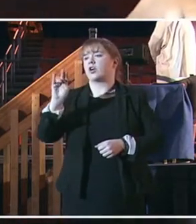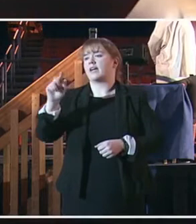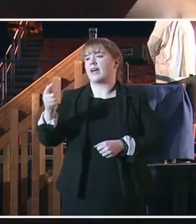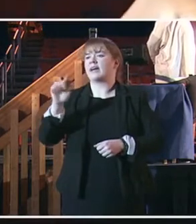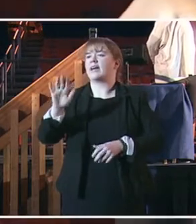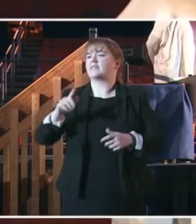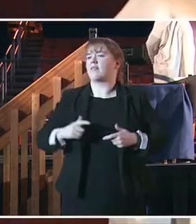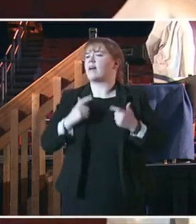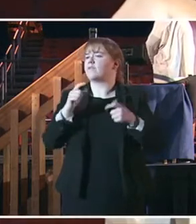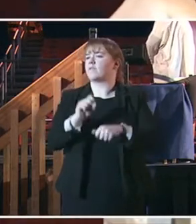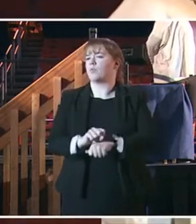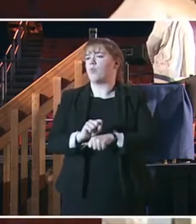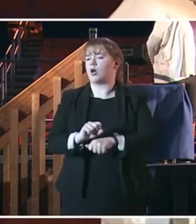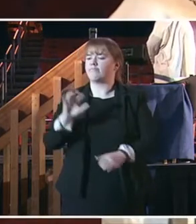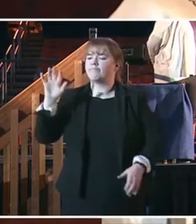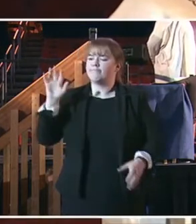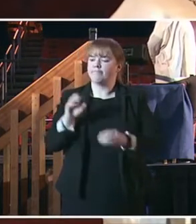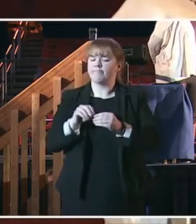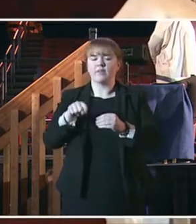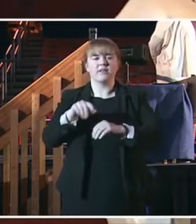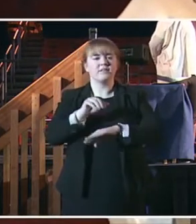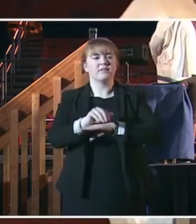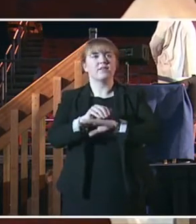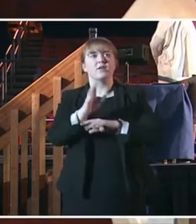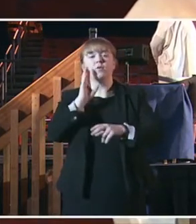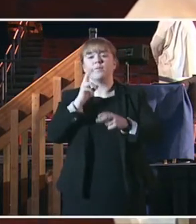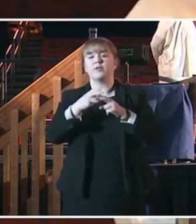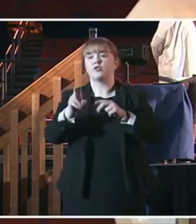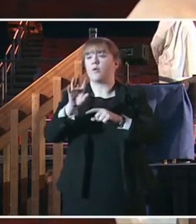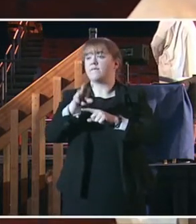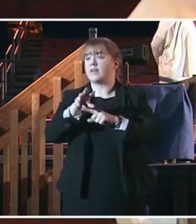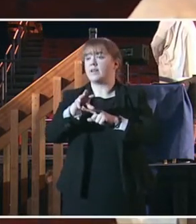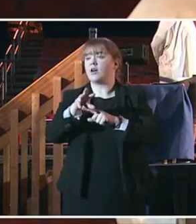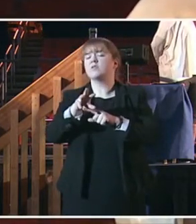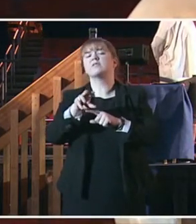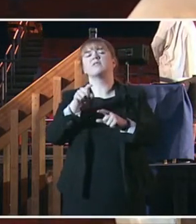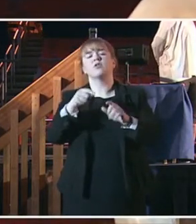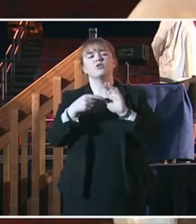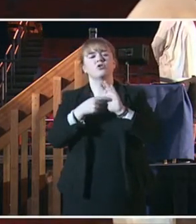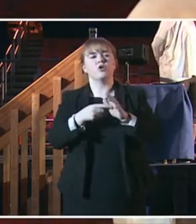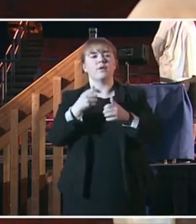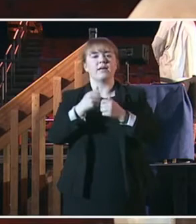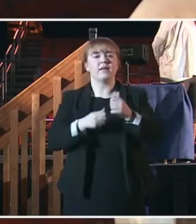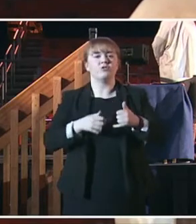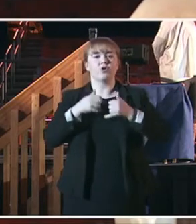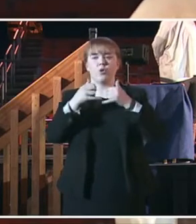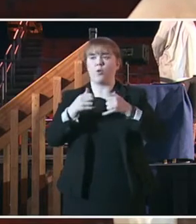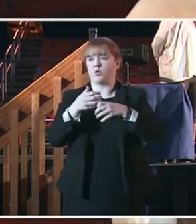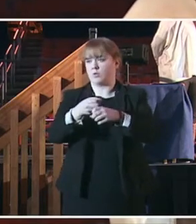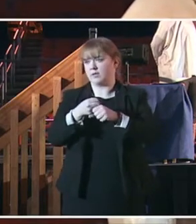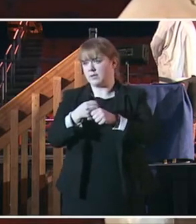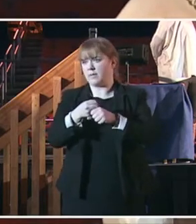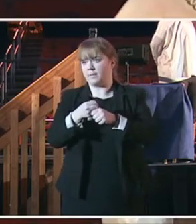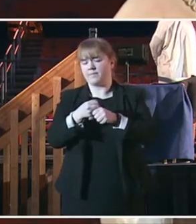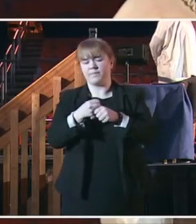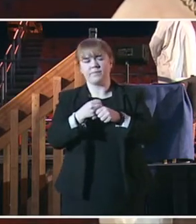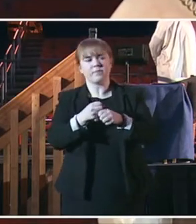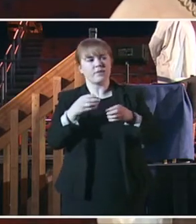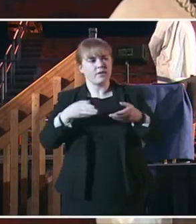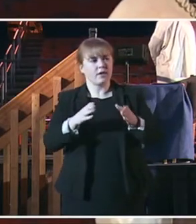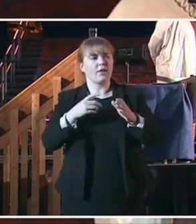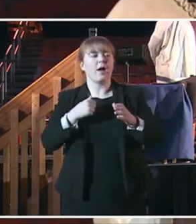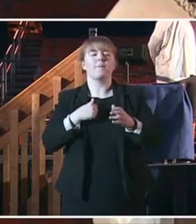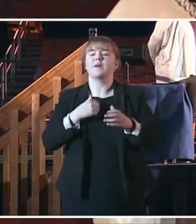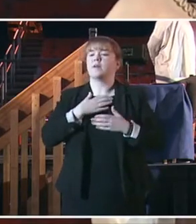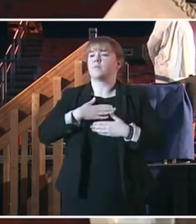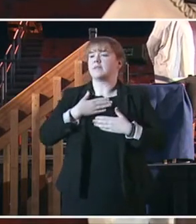evening. There will be short videos highlighting each award recipient. Allow me to please